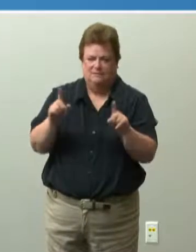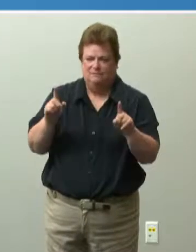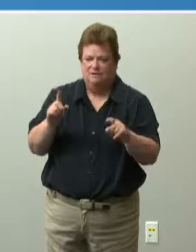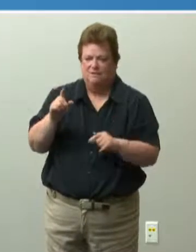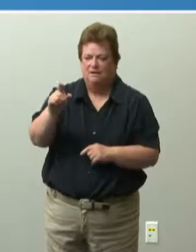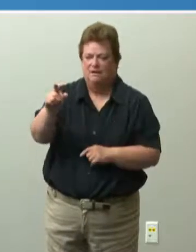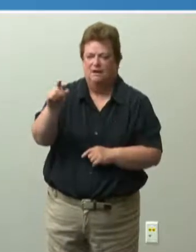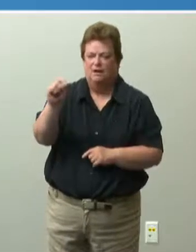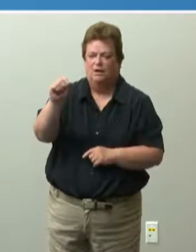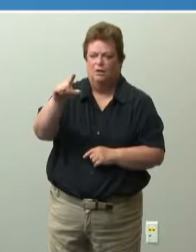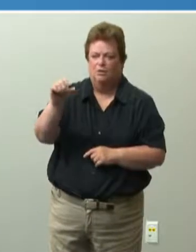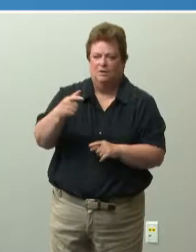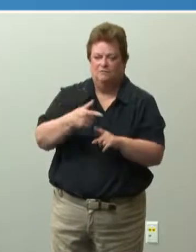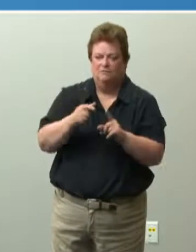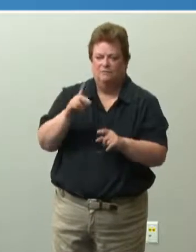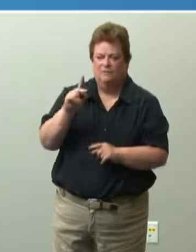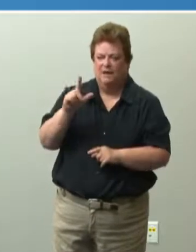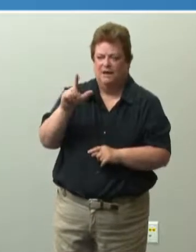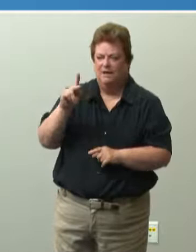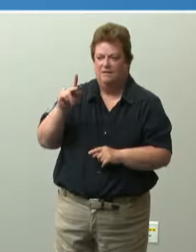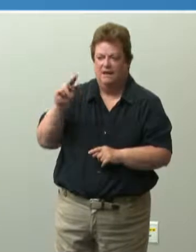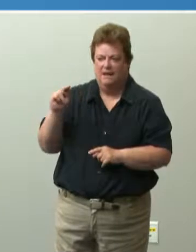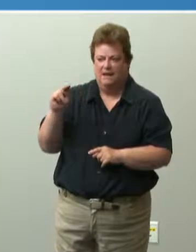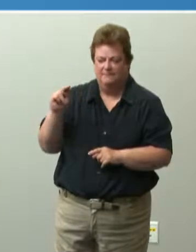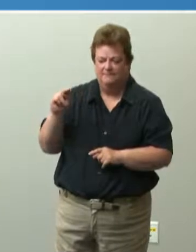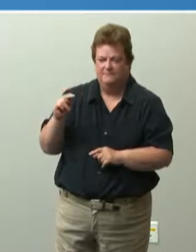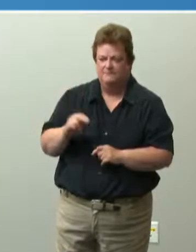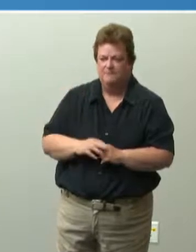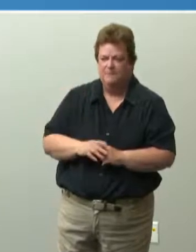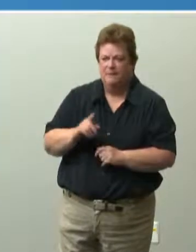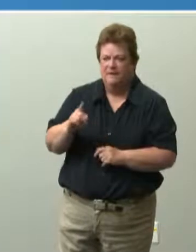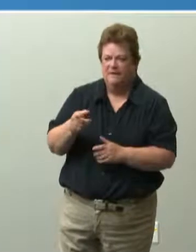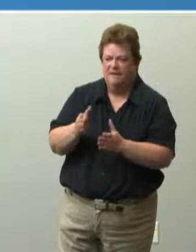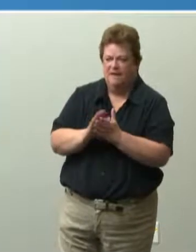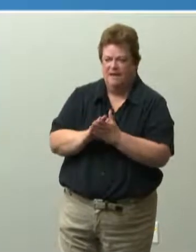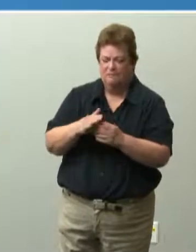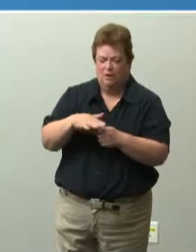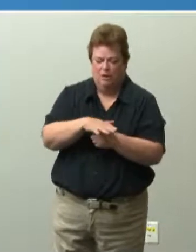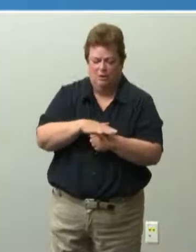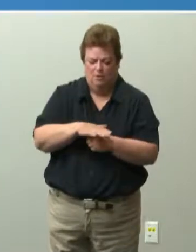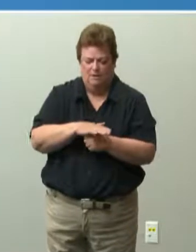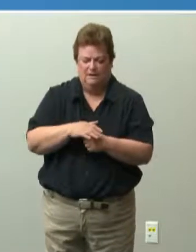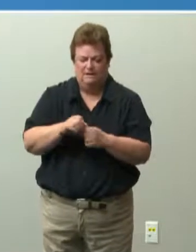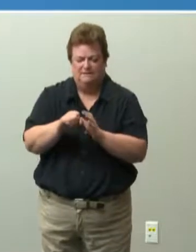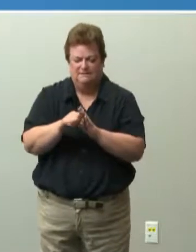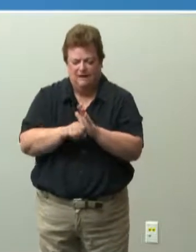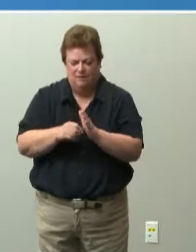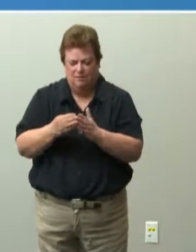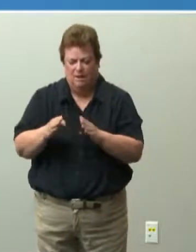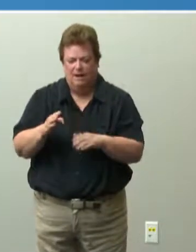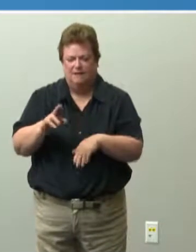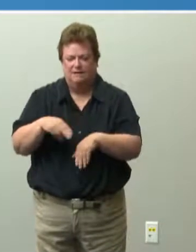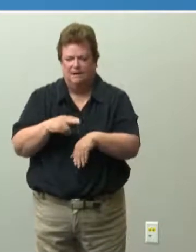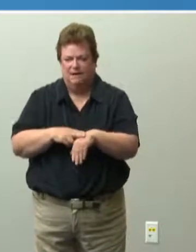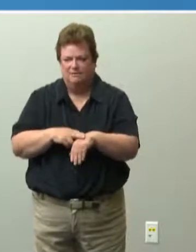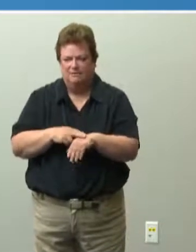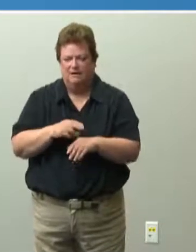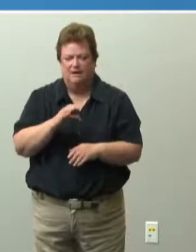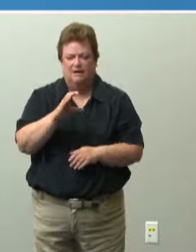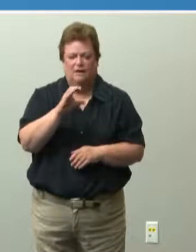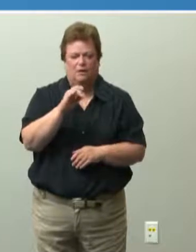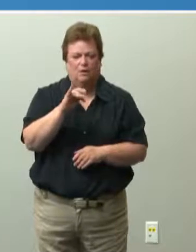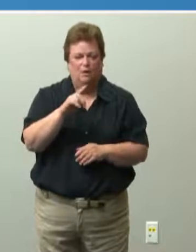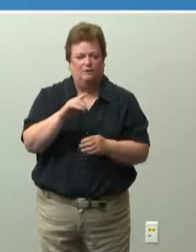Pat, we have a question from KLKN. They ask, locally, statewide, and nationally, COVID cases have been lower than weeks